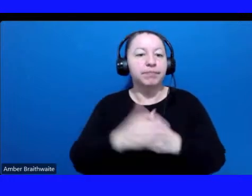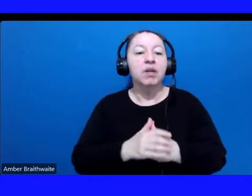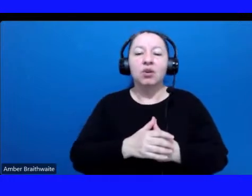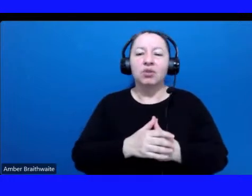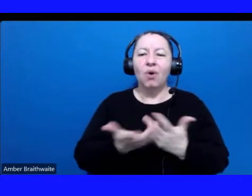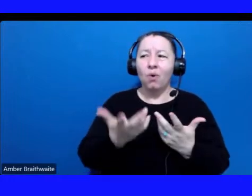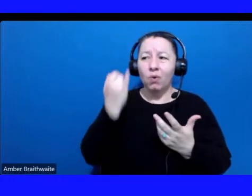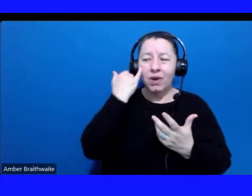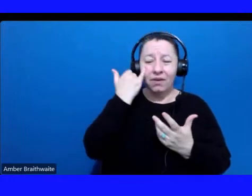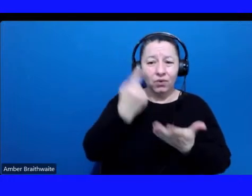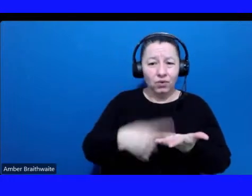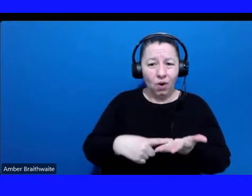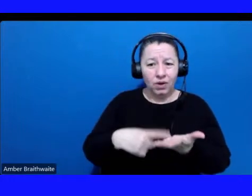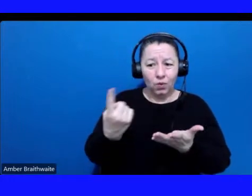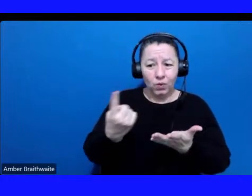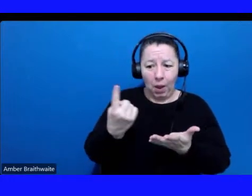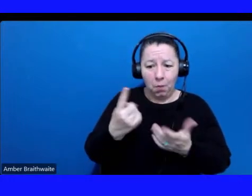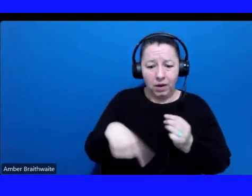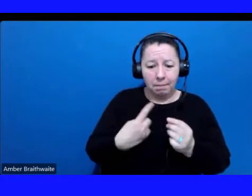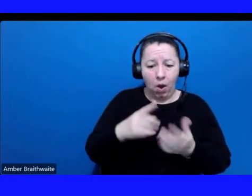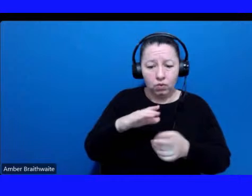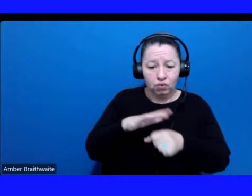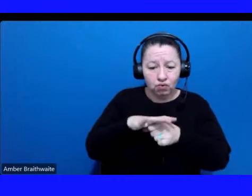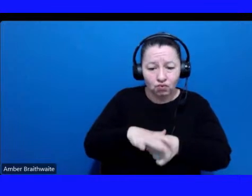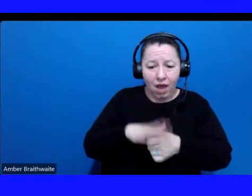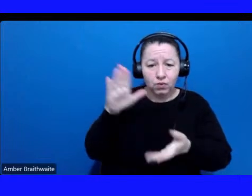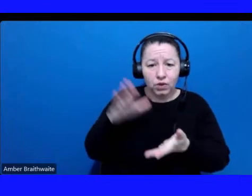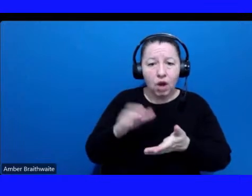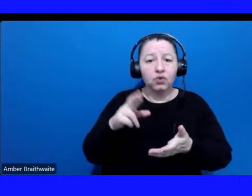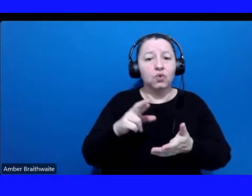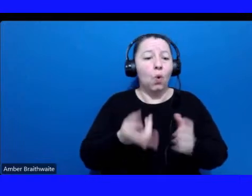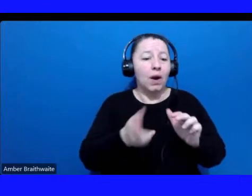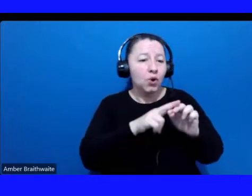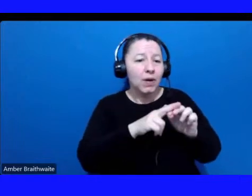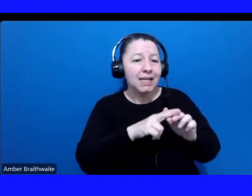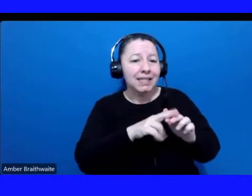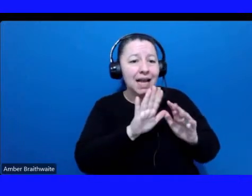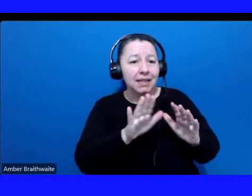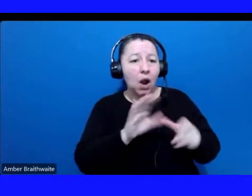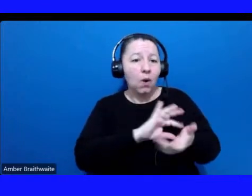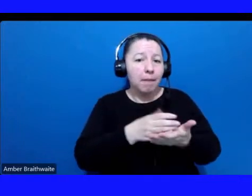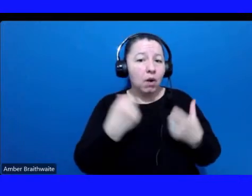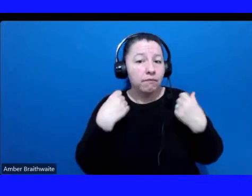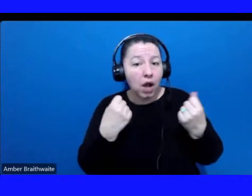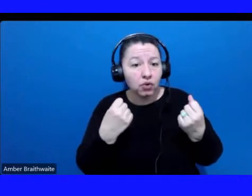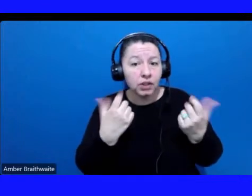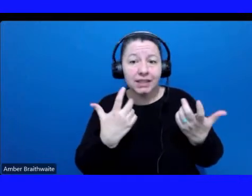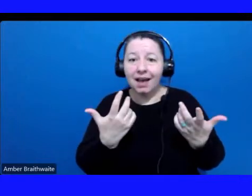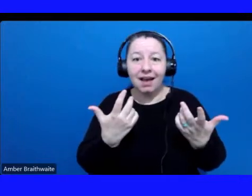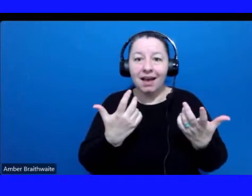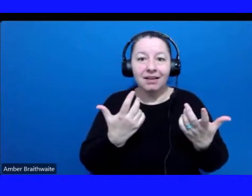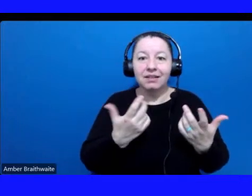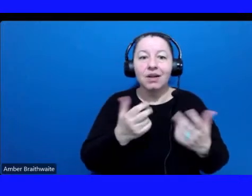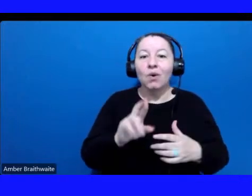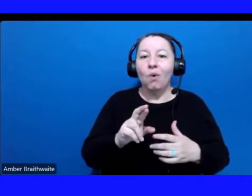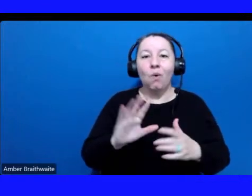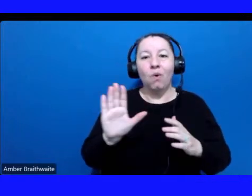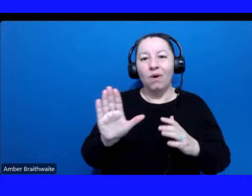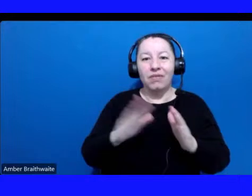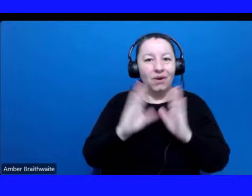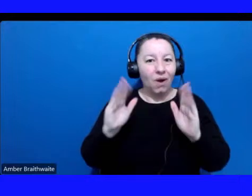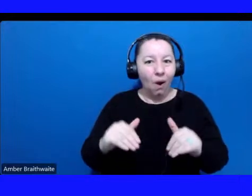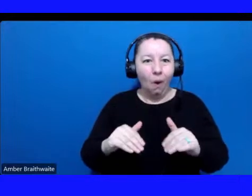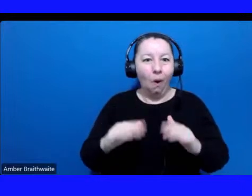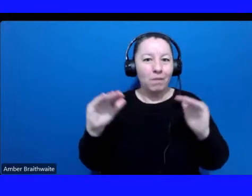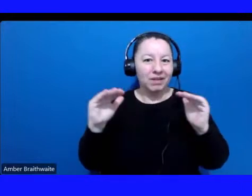not necessary. Community health workers will do better, but you have to pay them. And it's just really